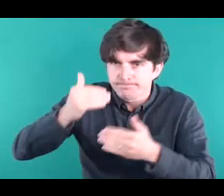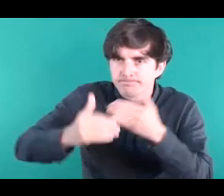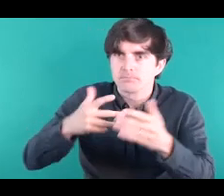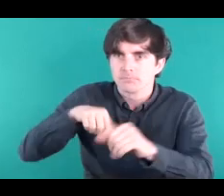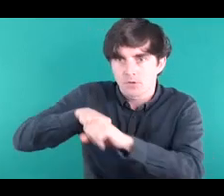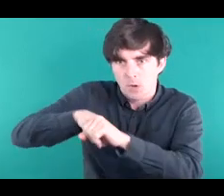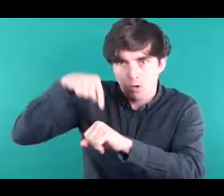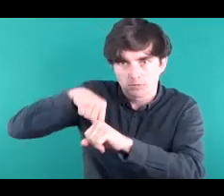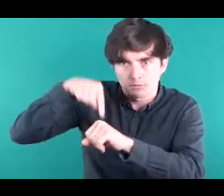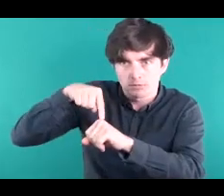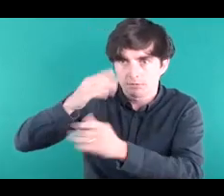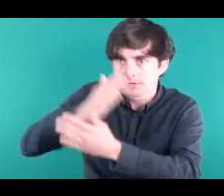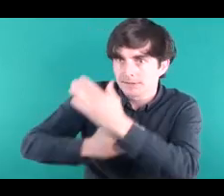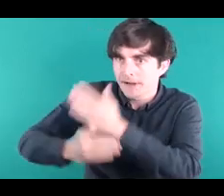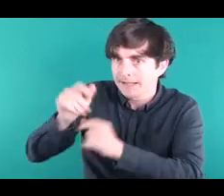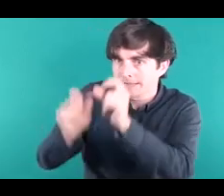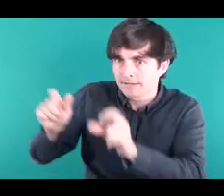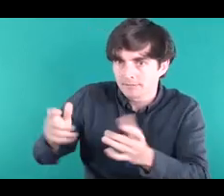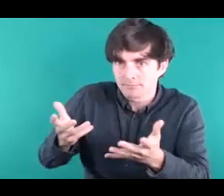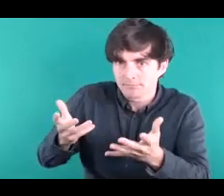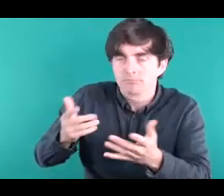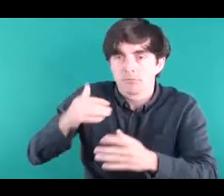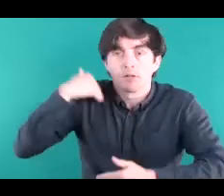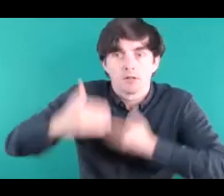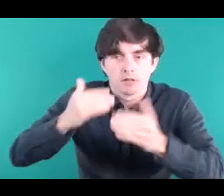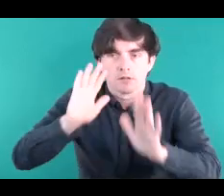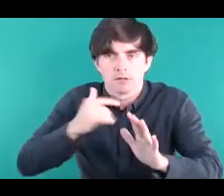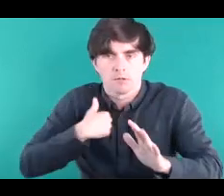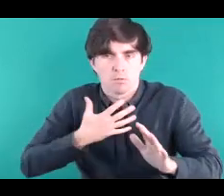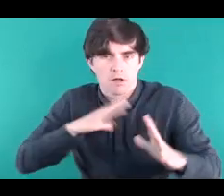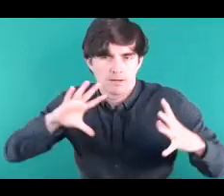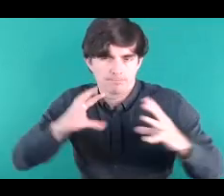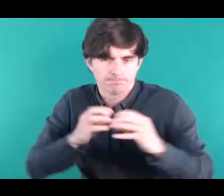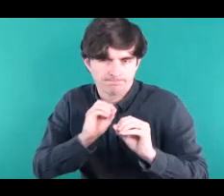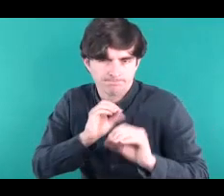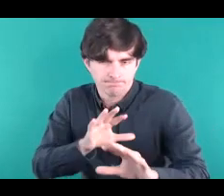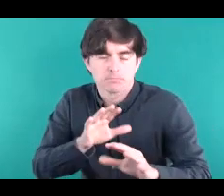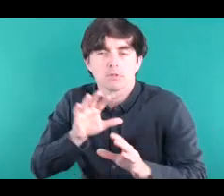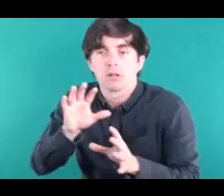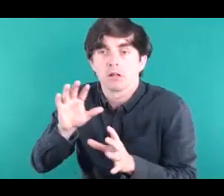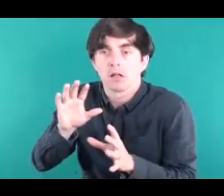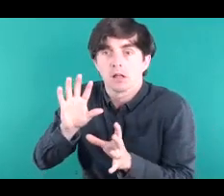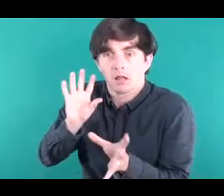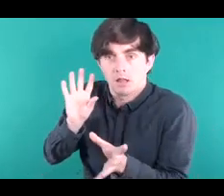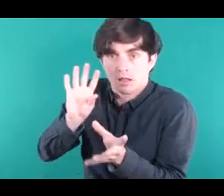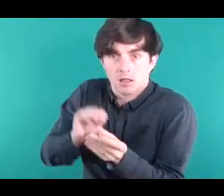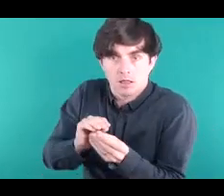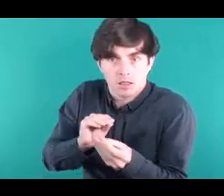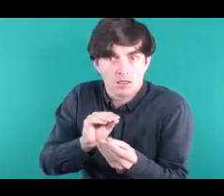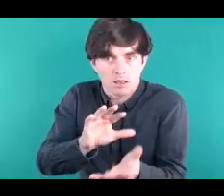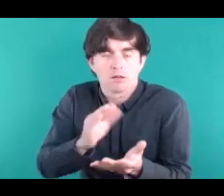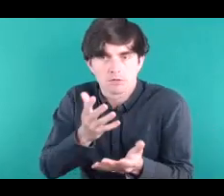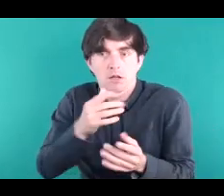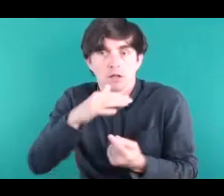with regards to support of persons with disabilities across the life cycle. The first one is basic